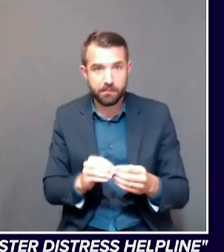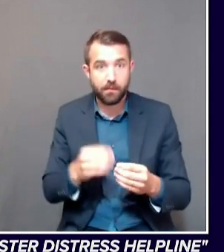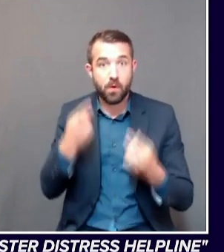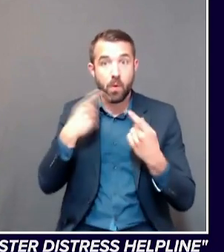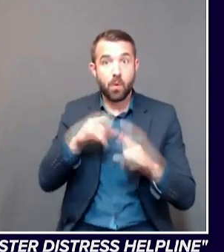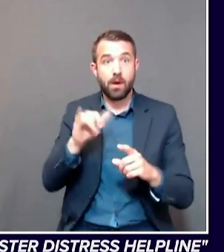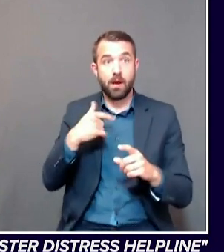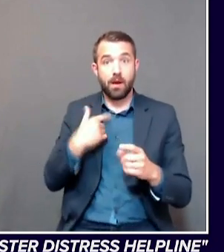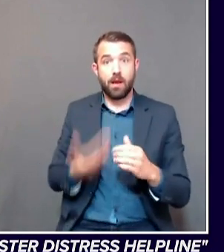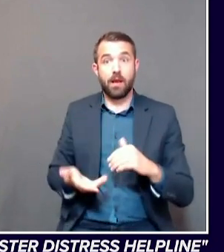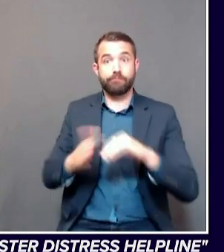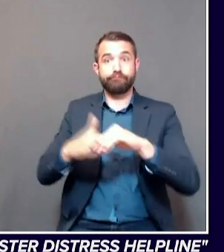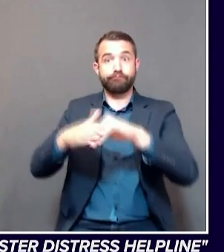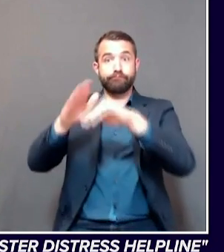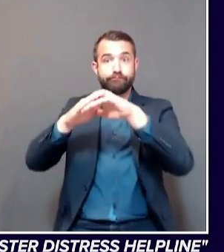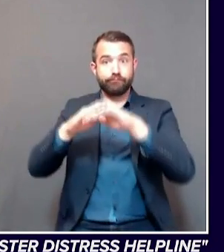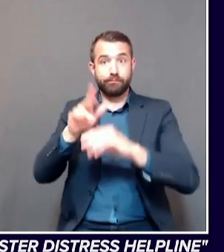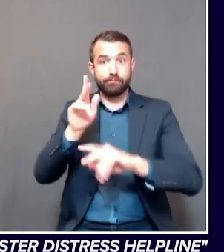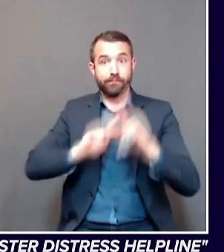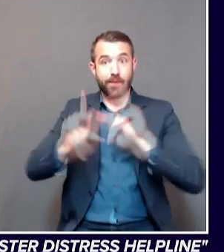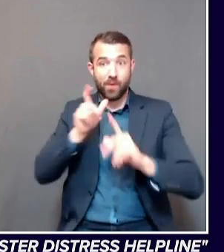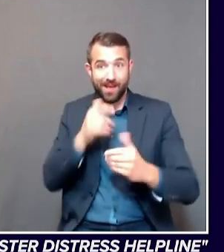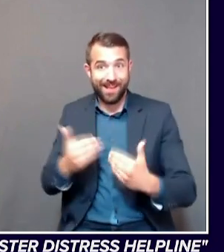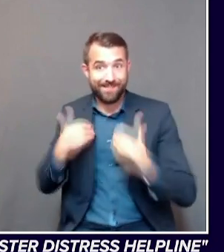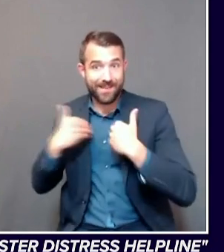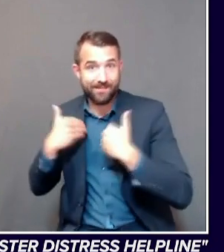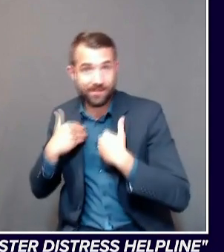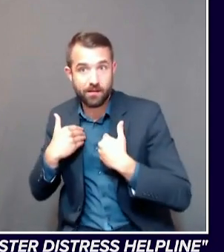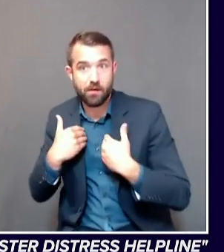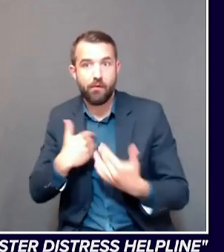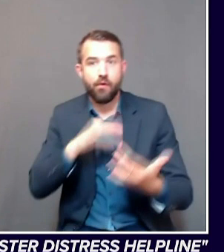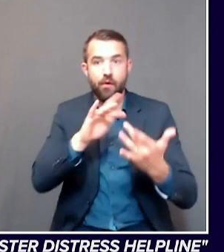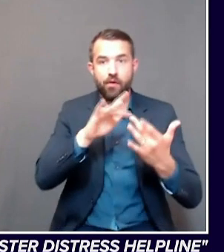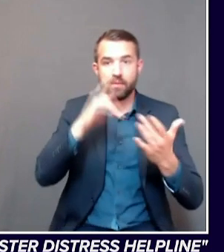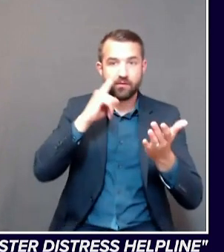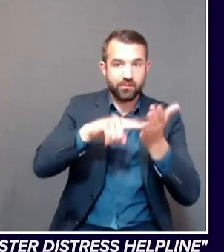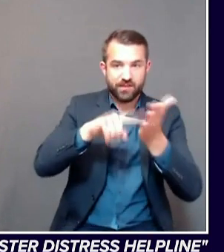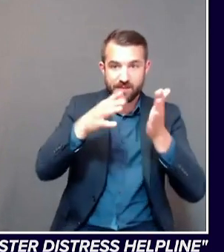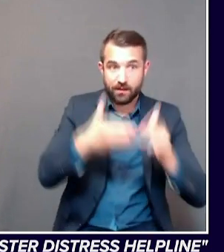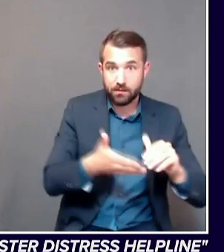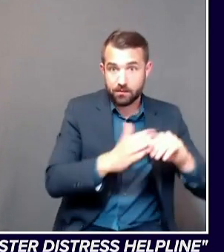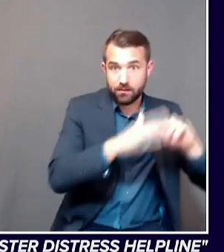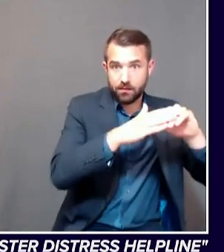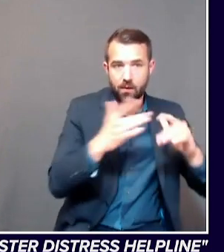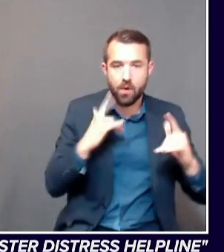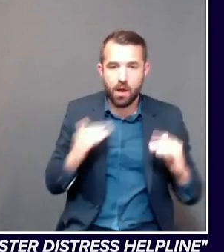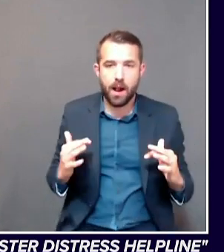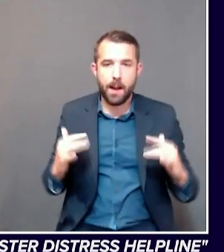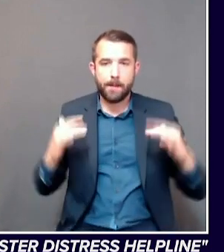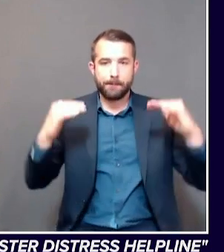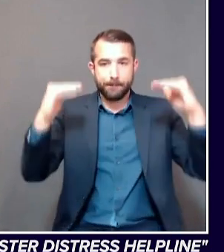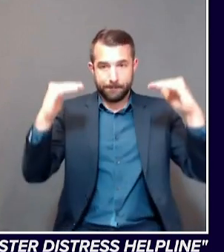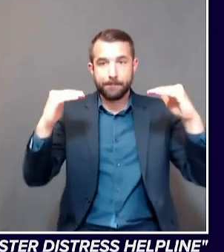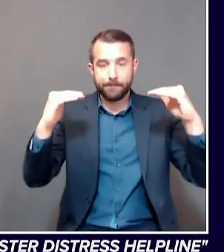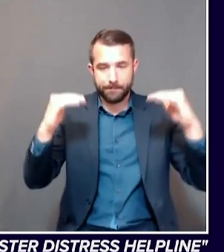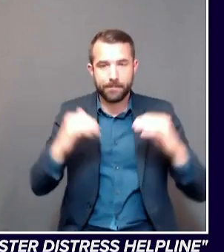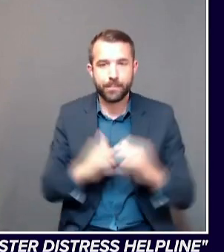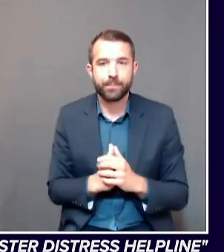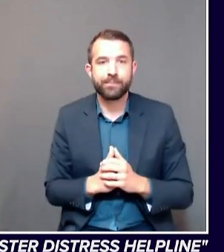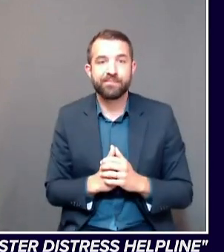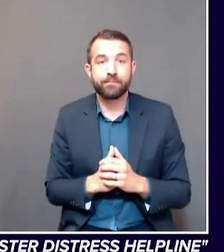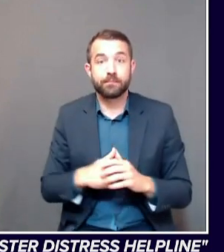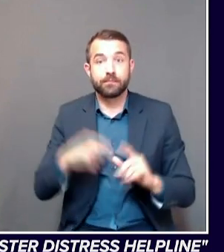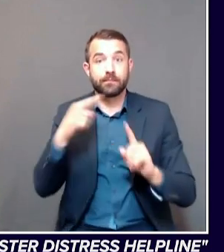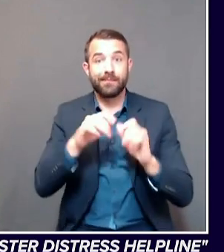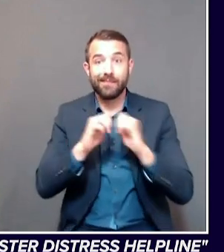been adding to our team of contact tracers in stepwise fashion. We've done that through two mechanisms. One is through hiring